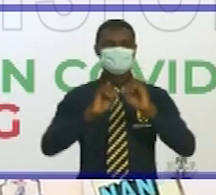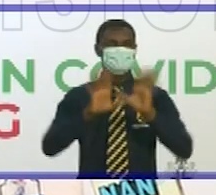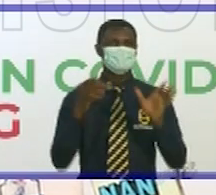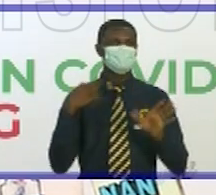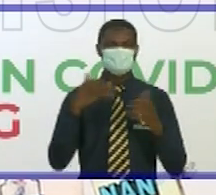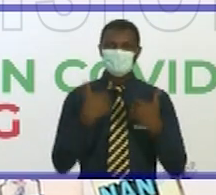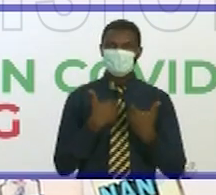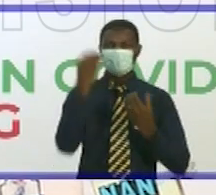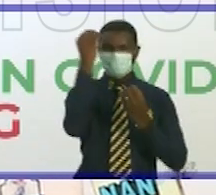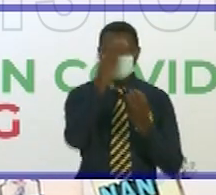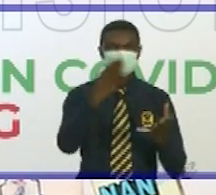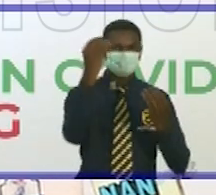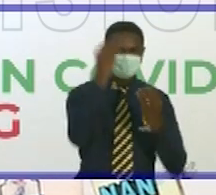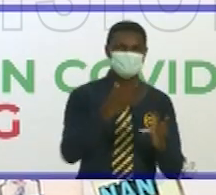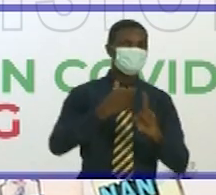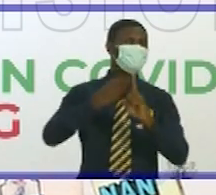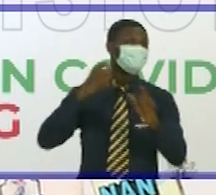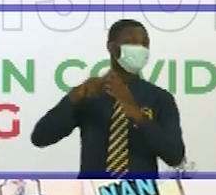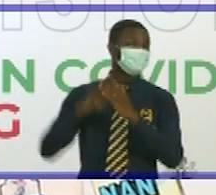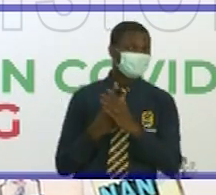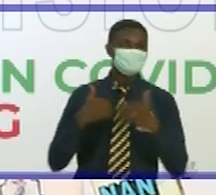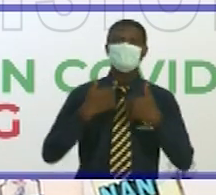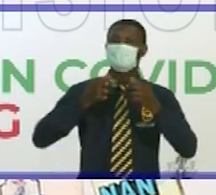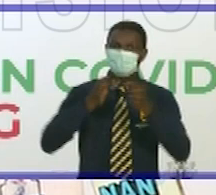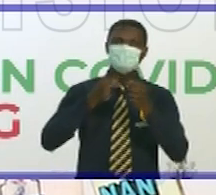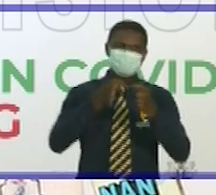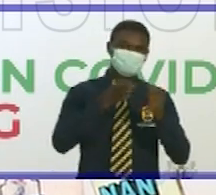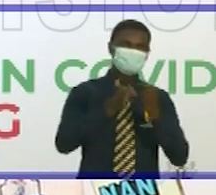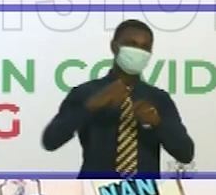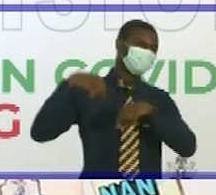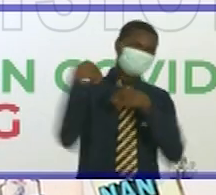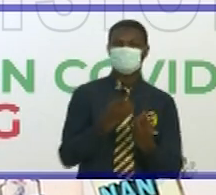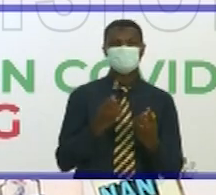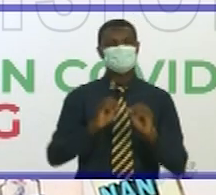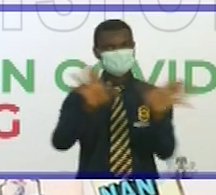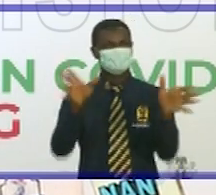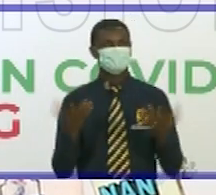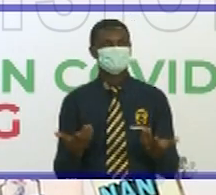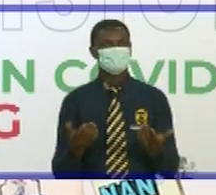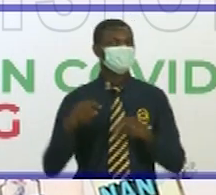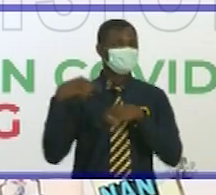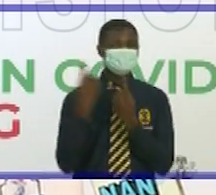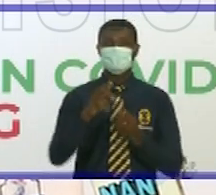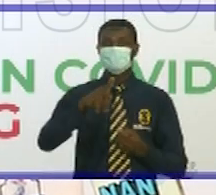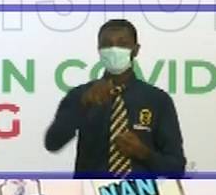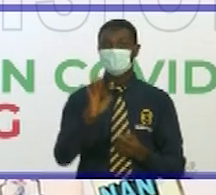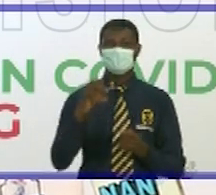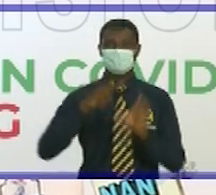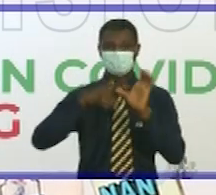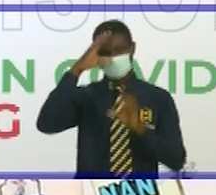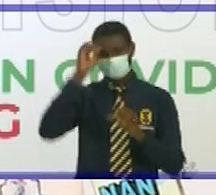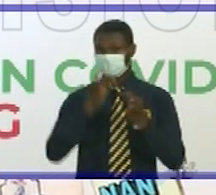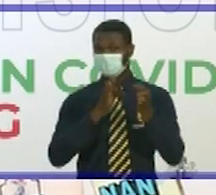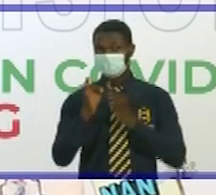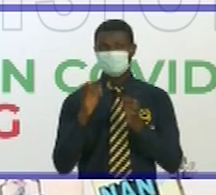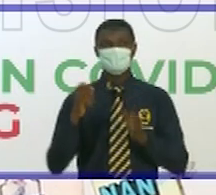consistent with the message from the time the PTF chairman announced it to say there is some guidance that needs to